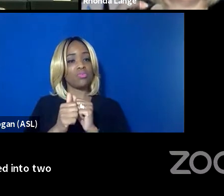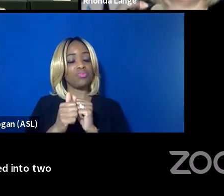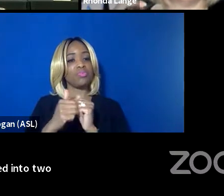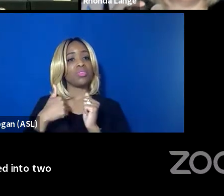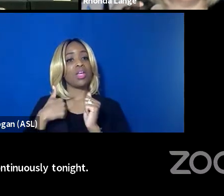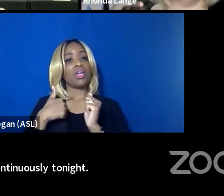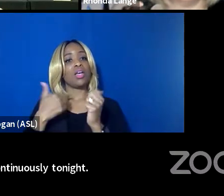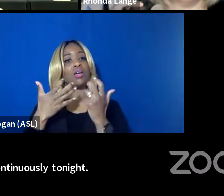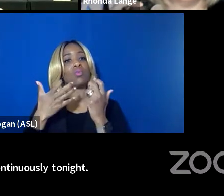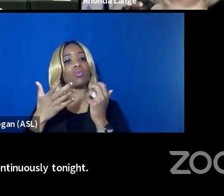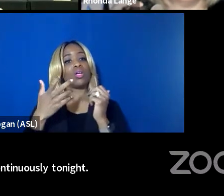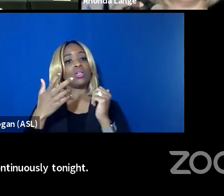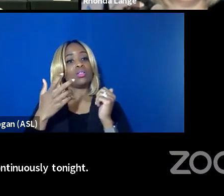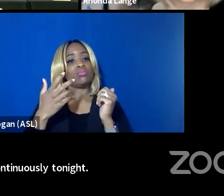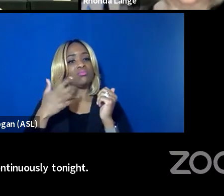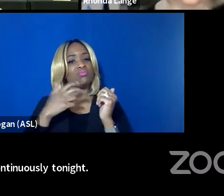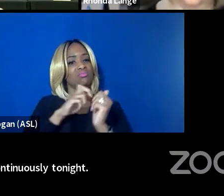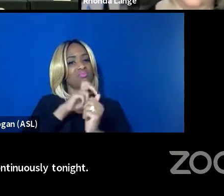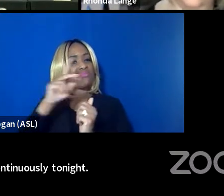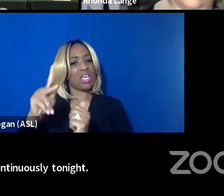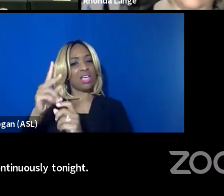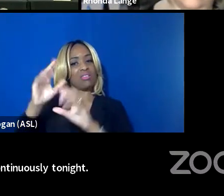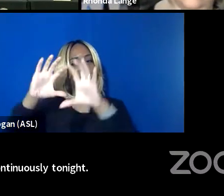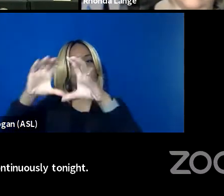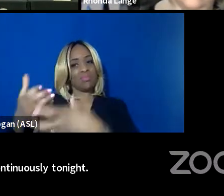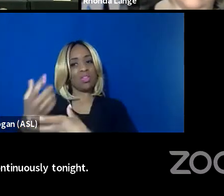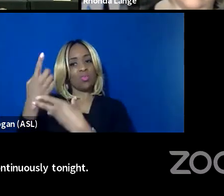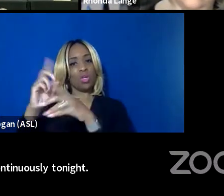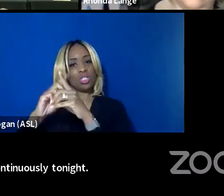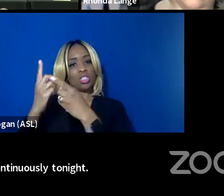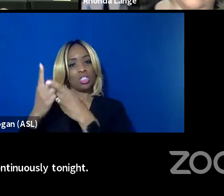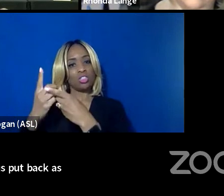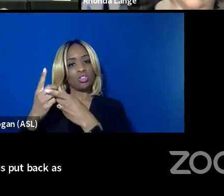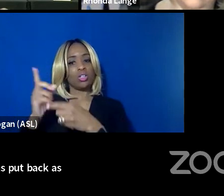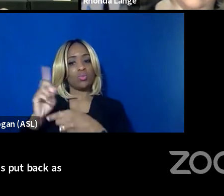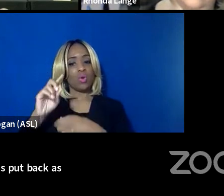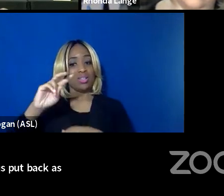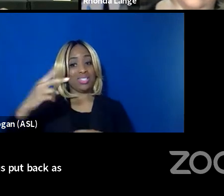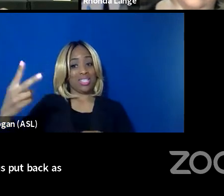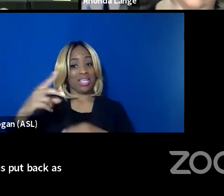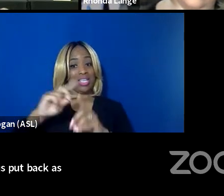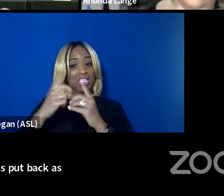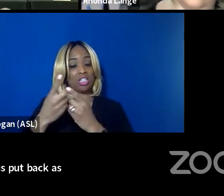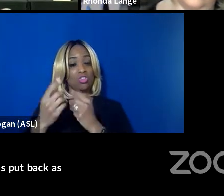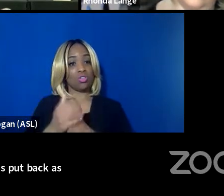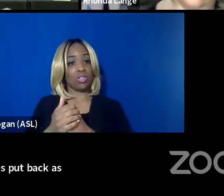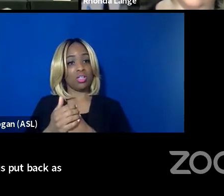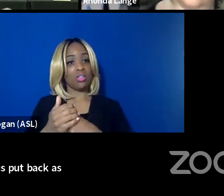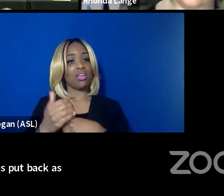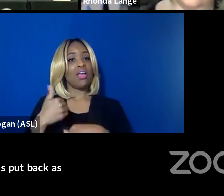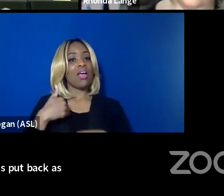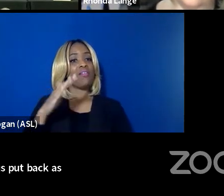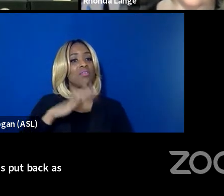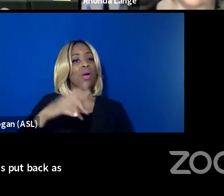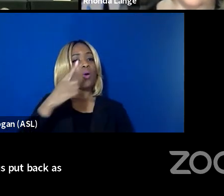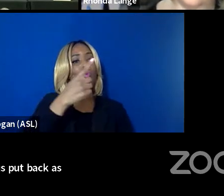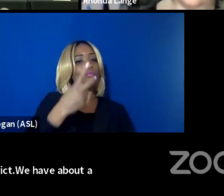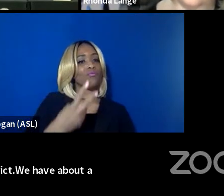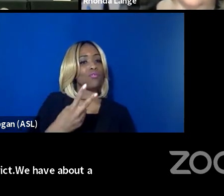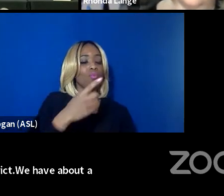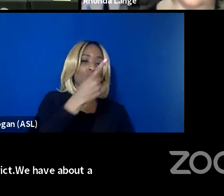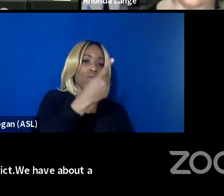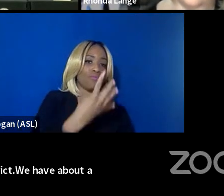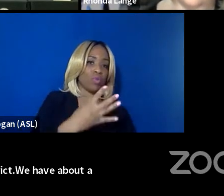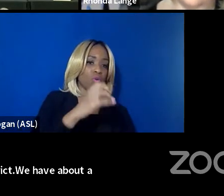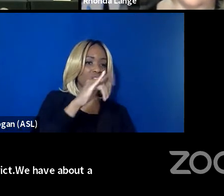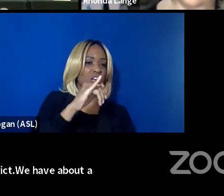see us put back as one district in the second district. We have about a quarter of the county that goes to the